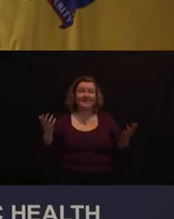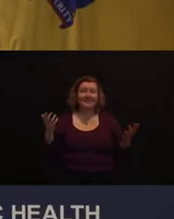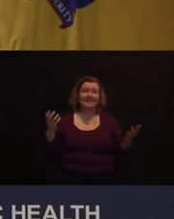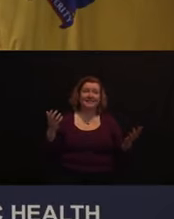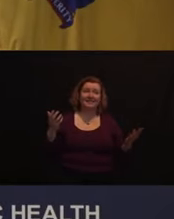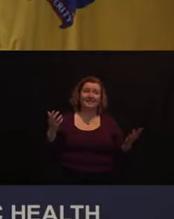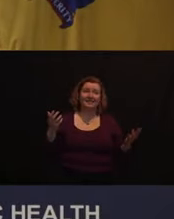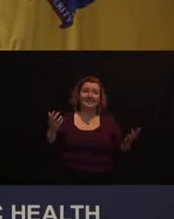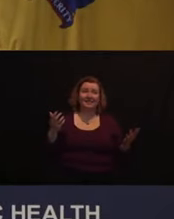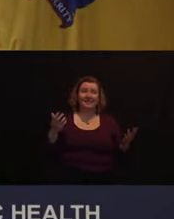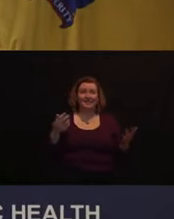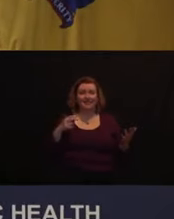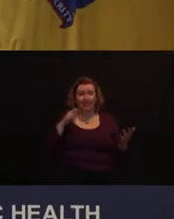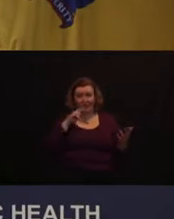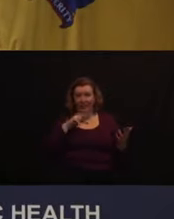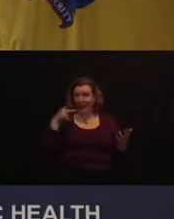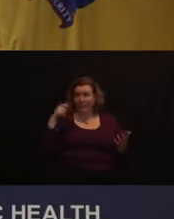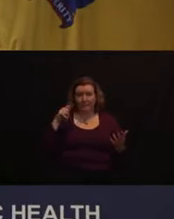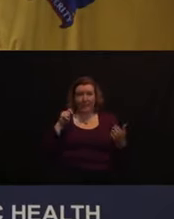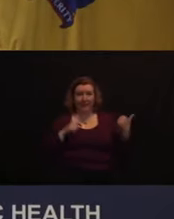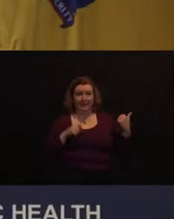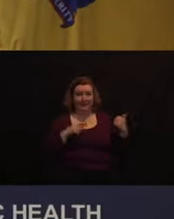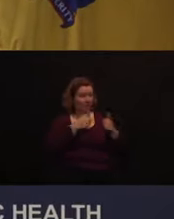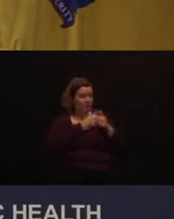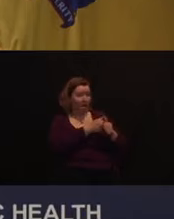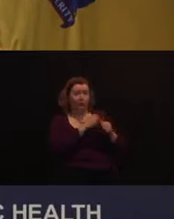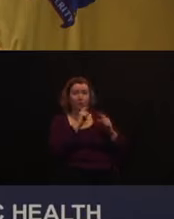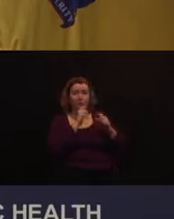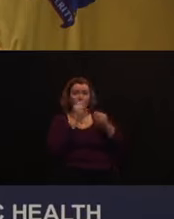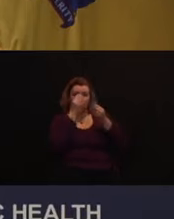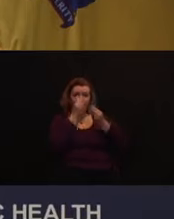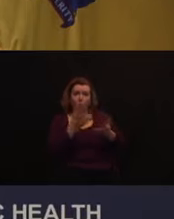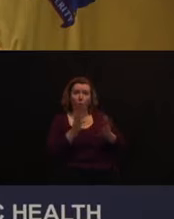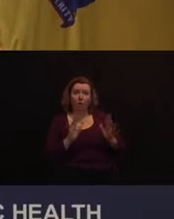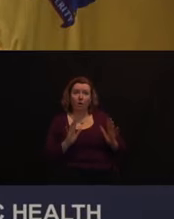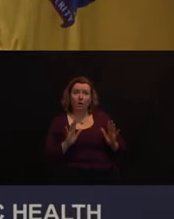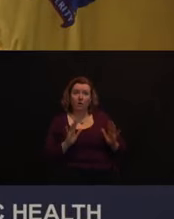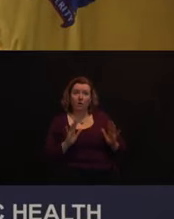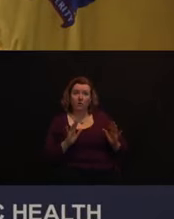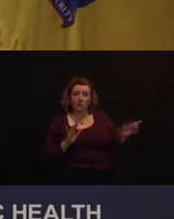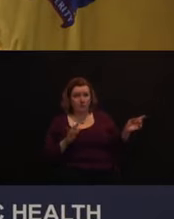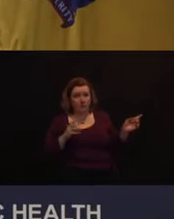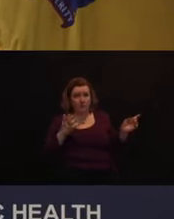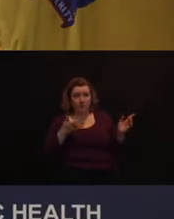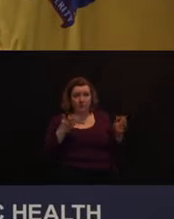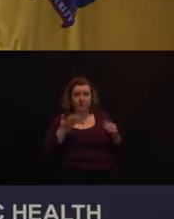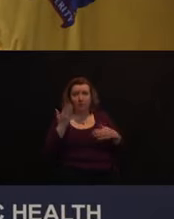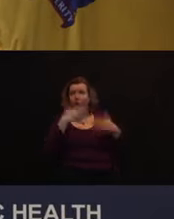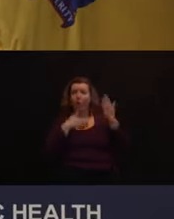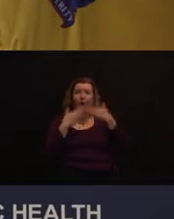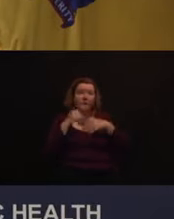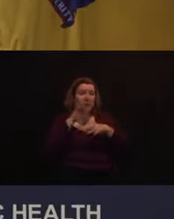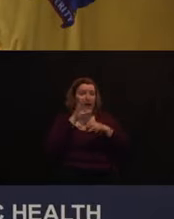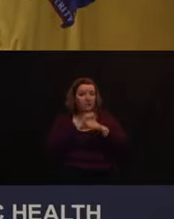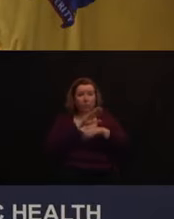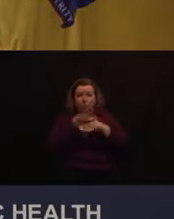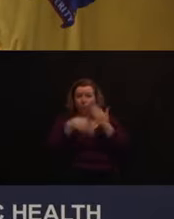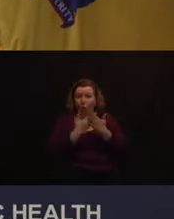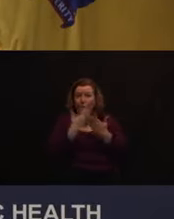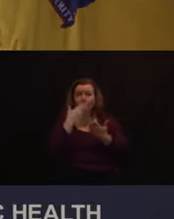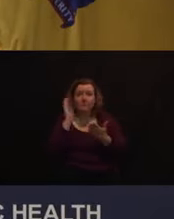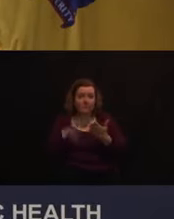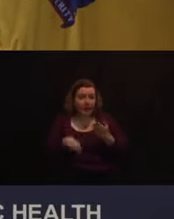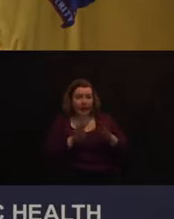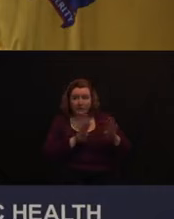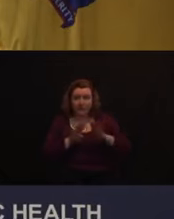Pat's compliance reports. Does this mean they're not missing bad behavior by establishments? I'm sure there